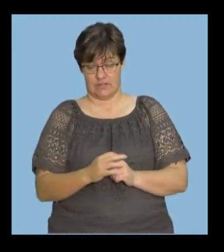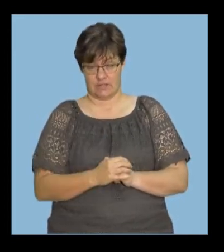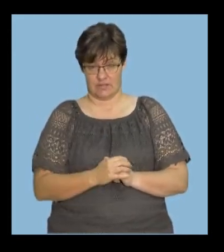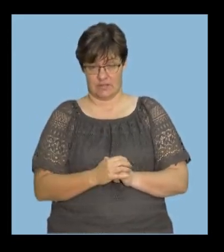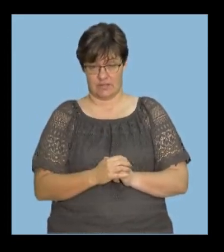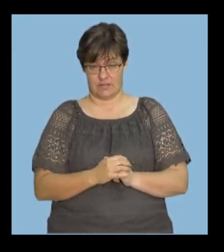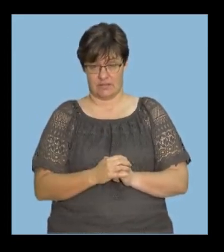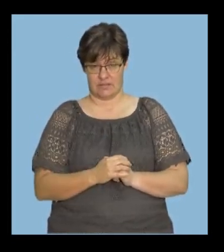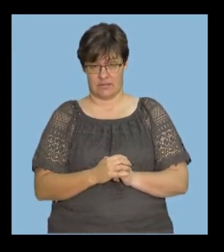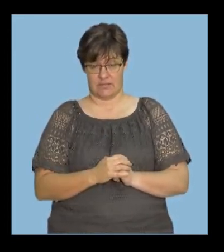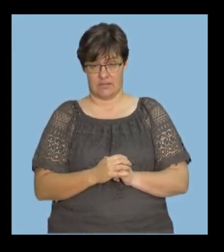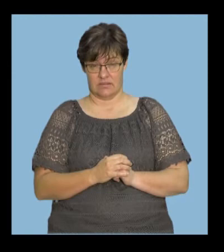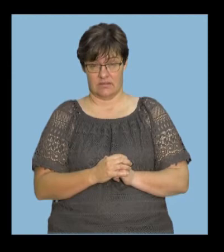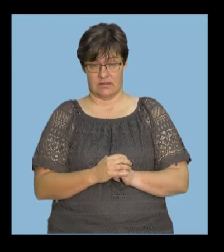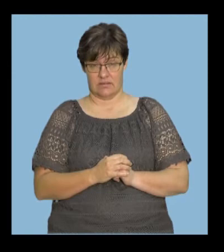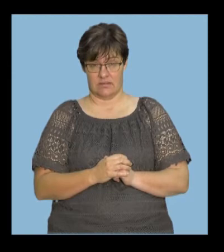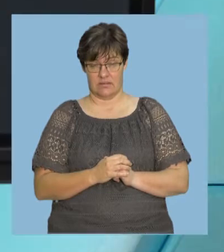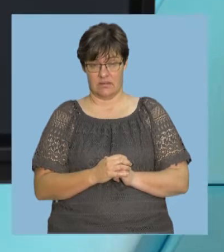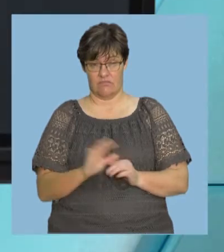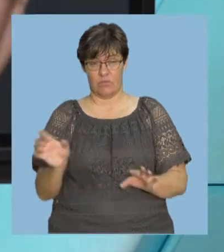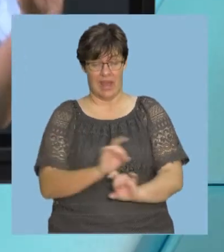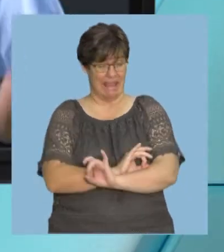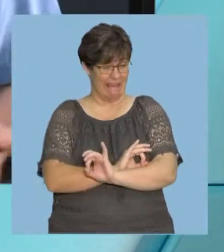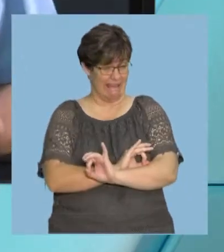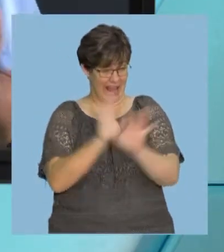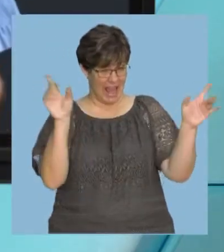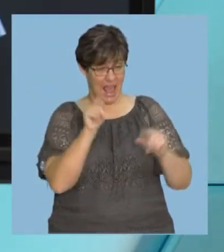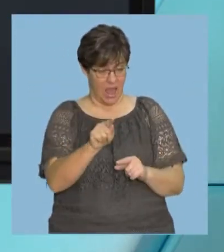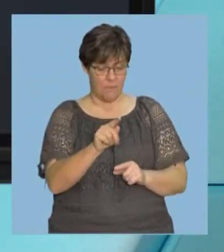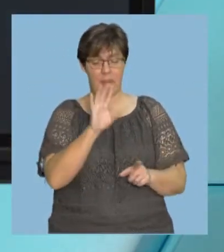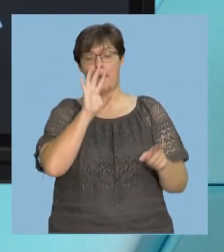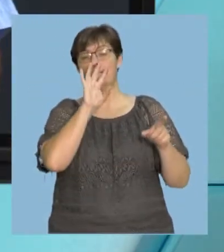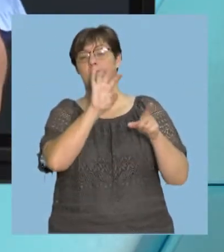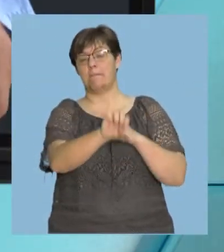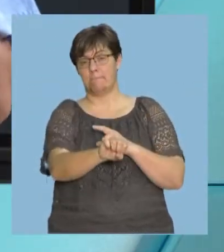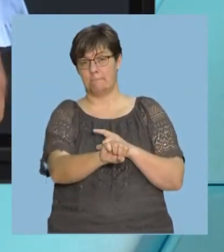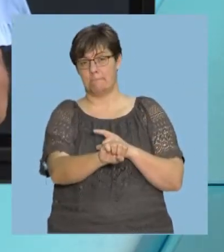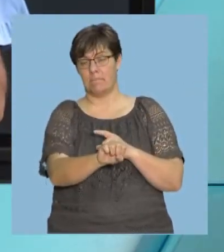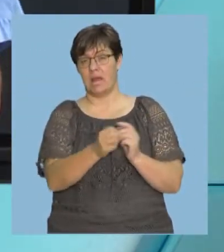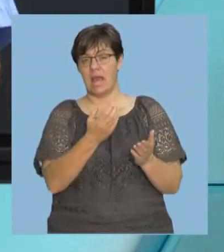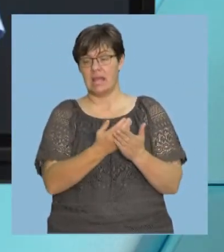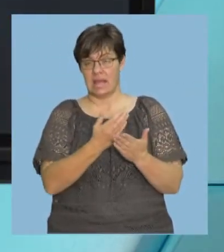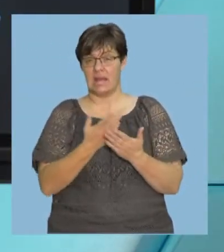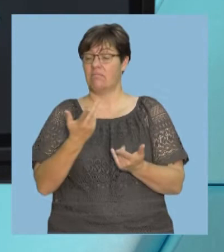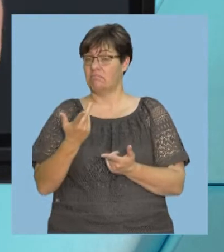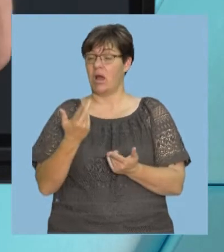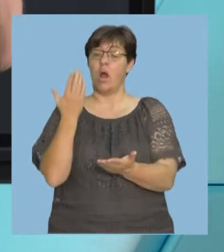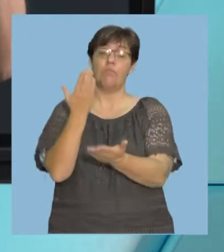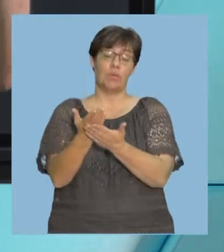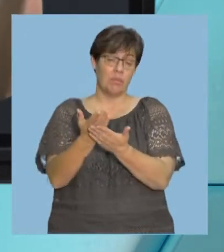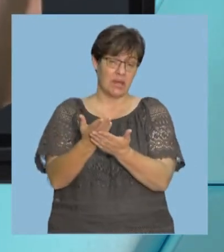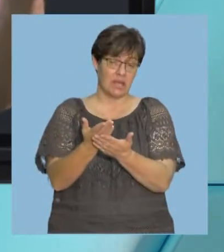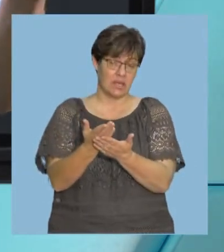third. So if we were to be very clear about that, we'd recognize we can calculate